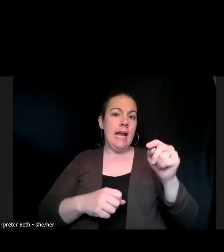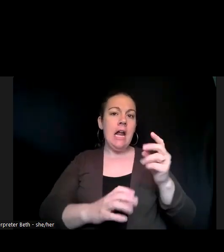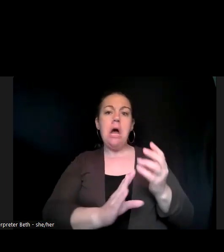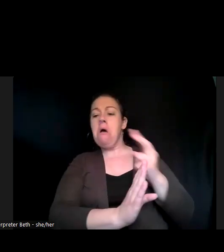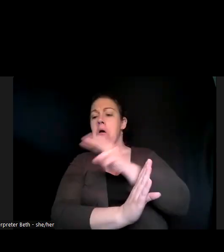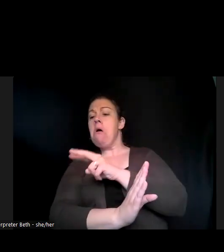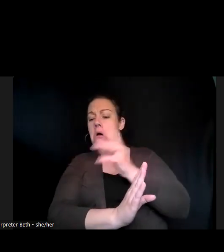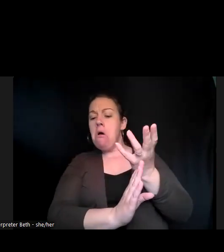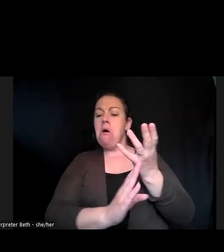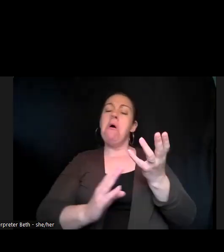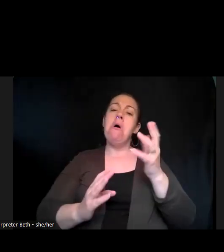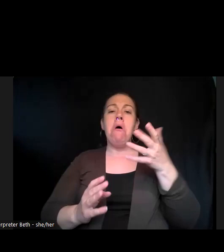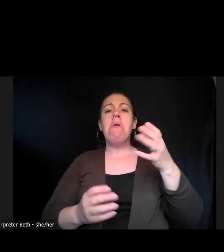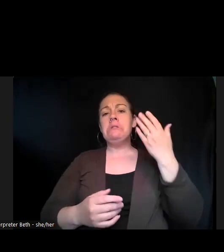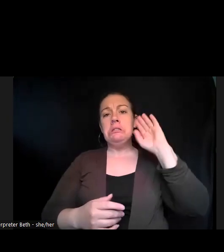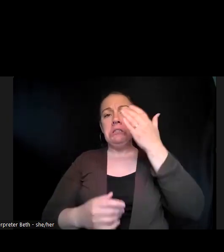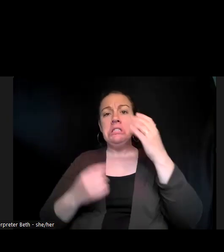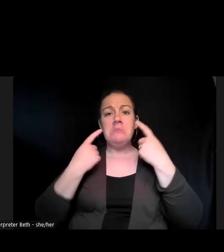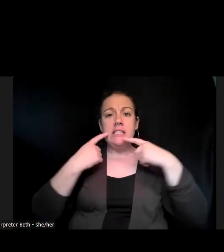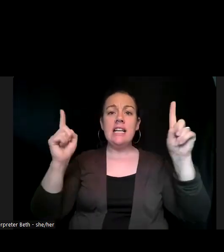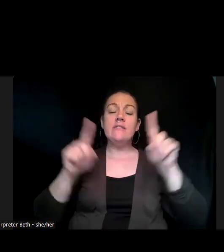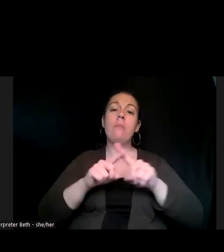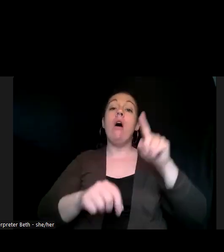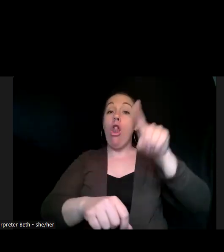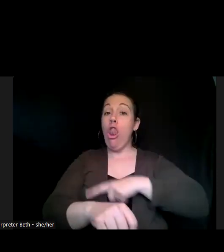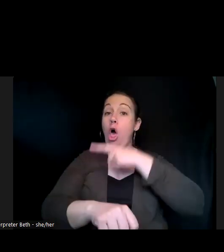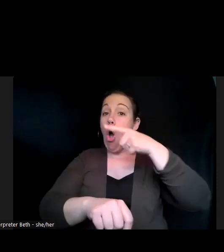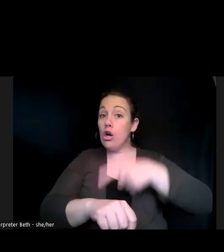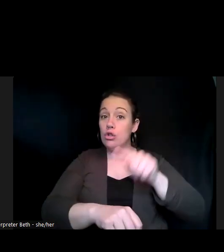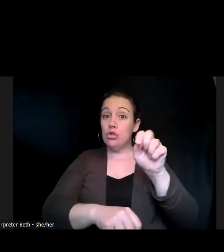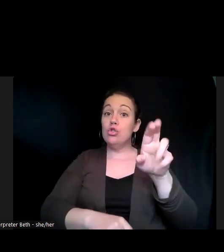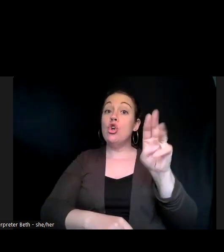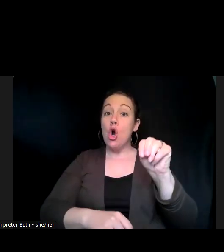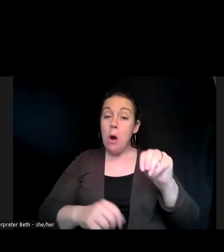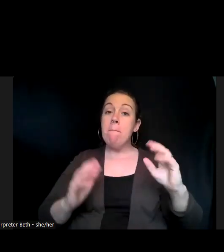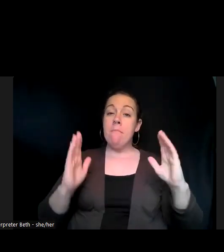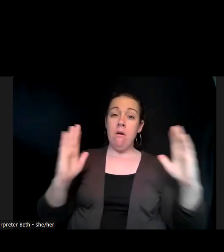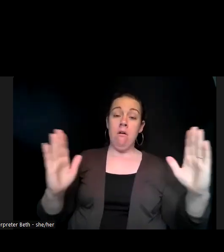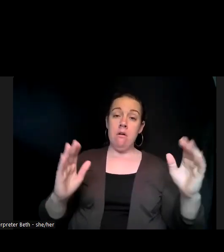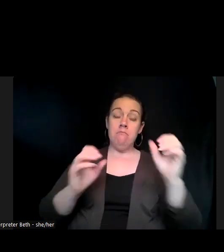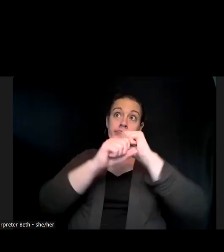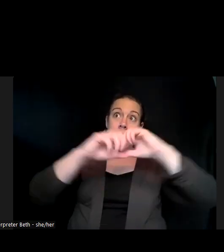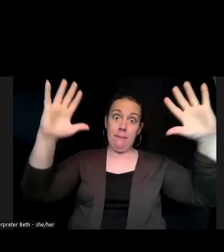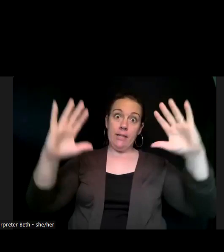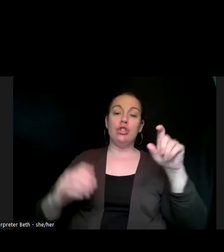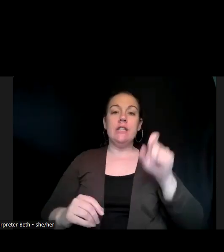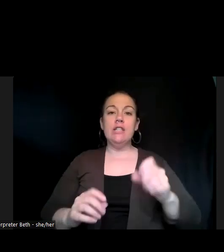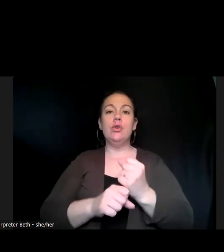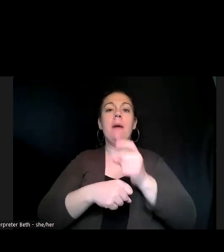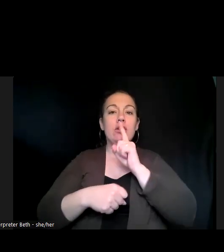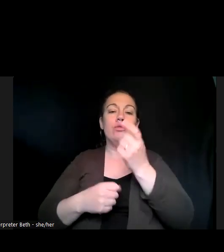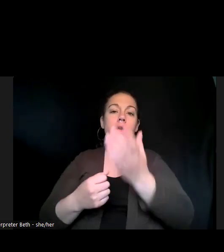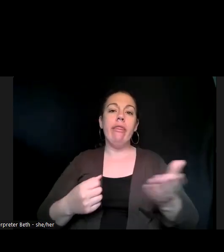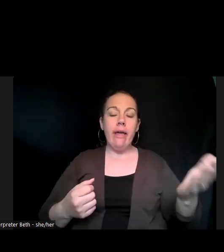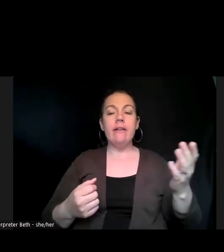short term, as we're sort of trying to make adjustments and figure out what's working, we need to be looking at other things as well. We need to be looking at making sure